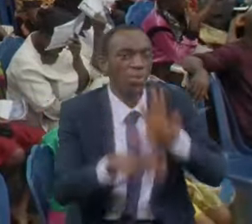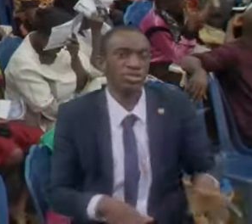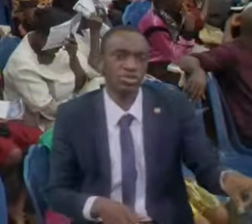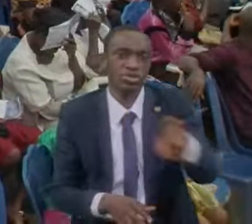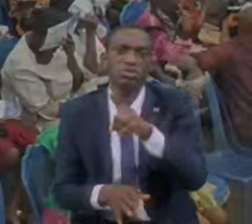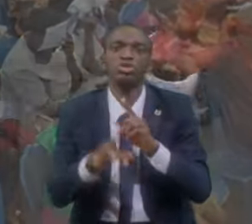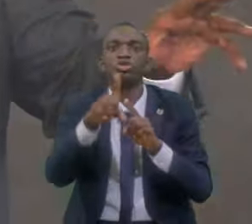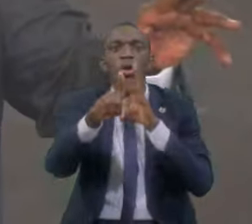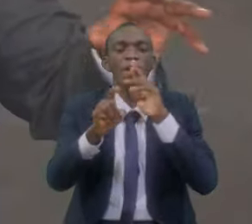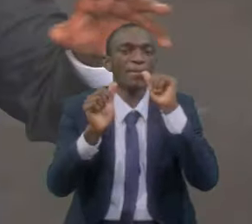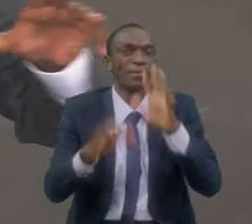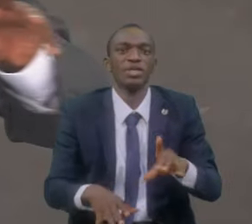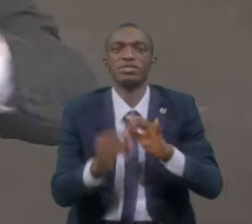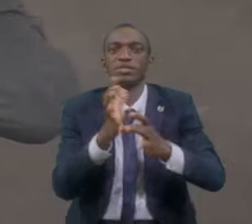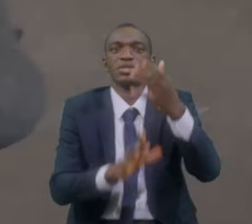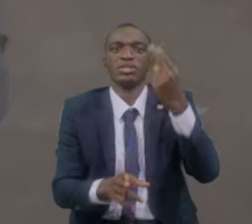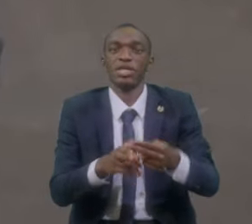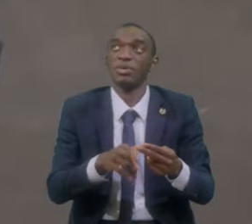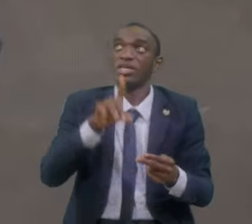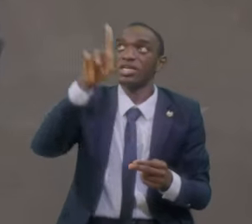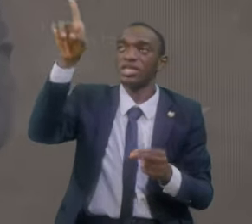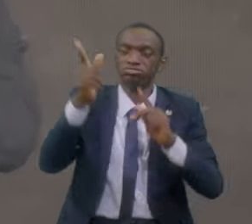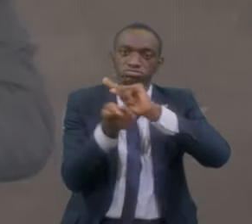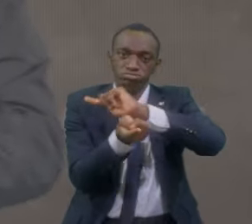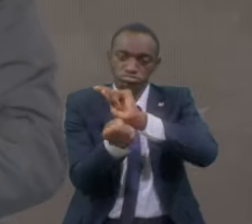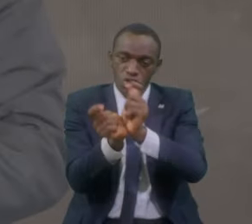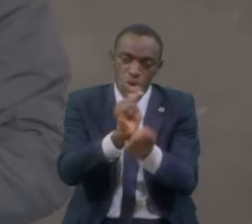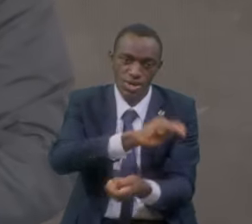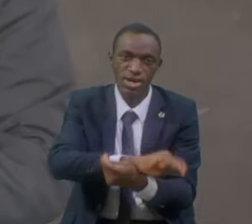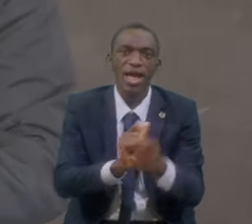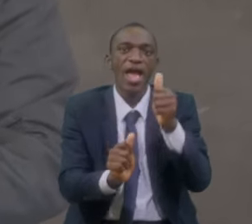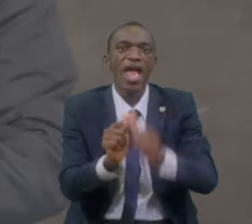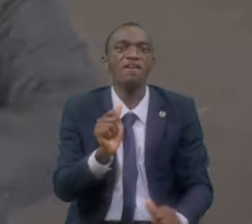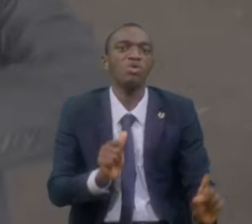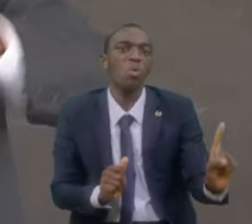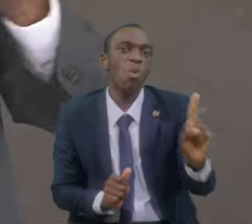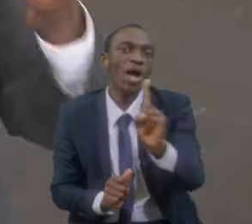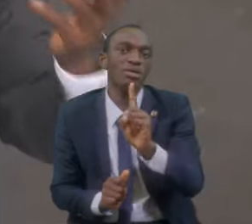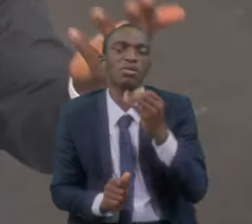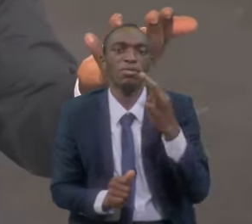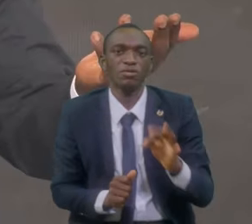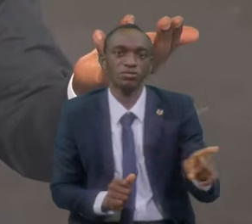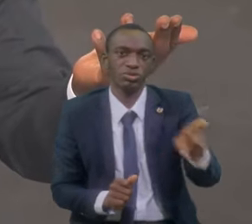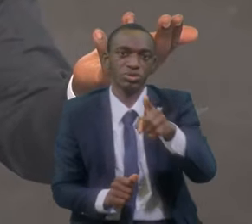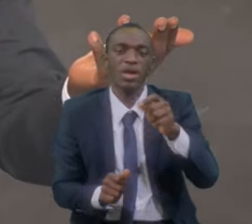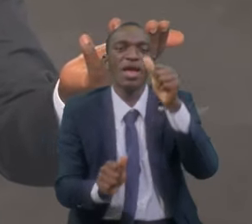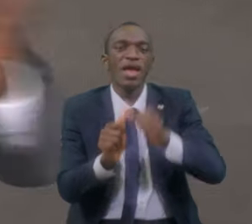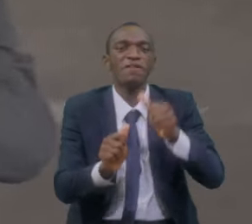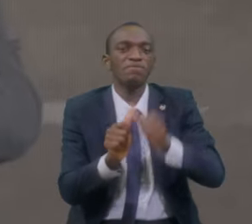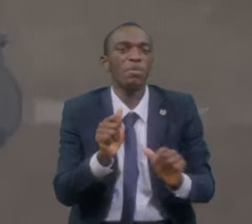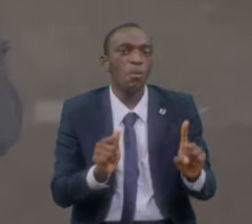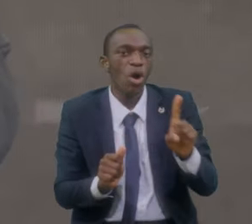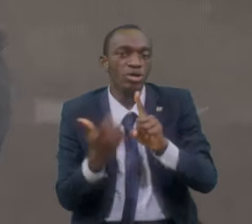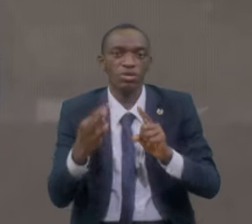In turning away every one of you, every one of